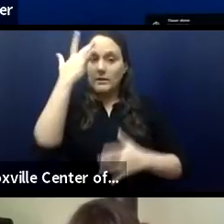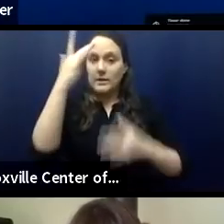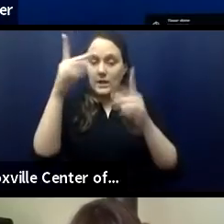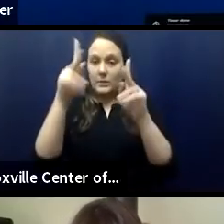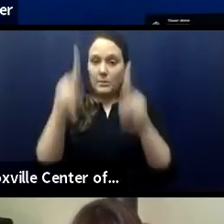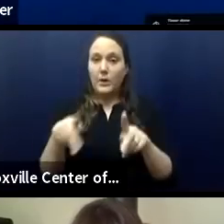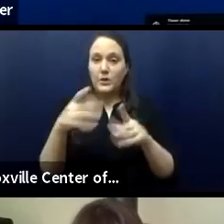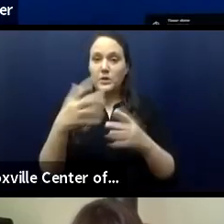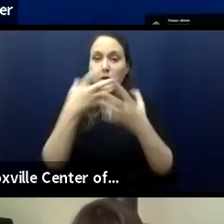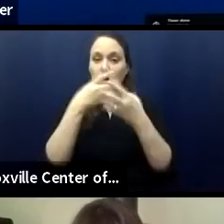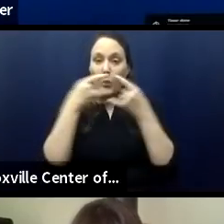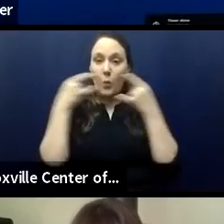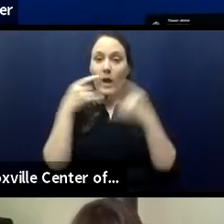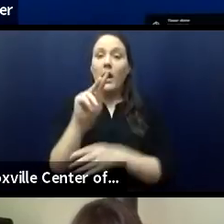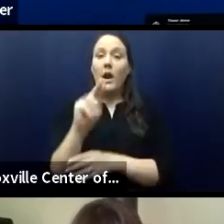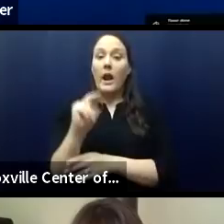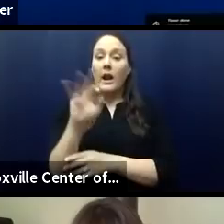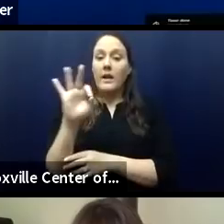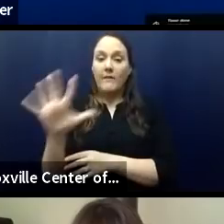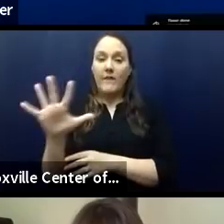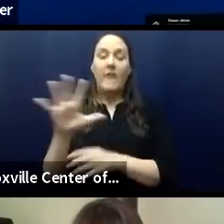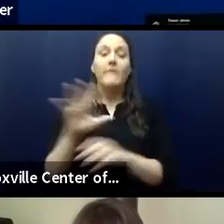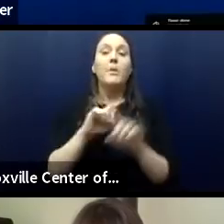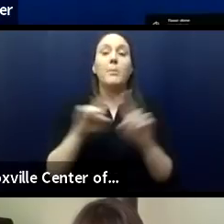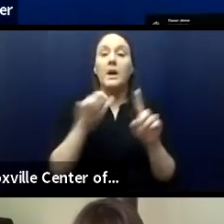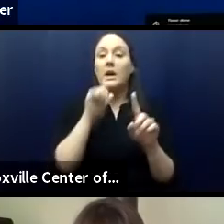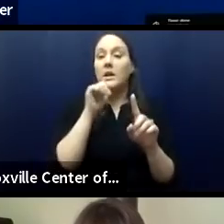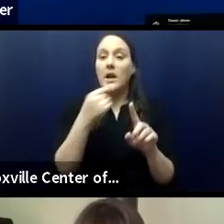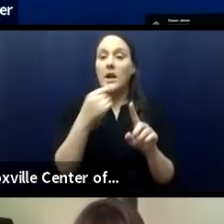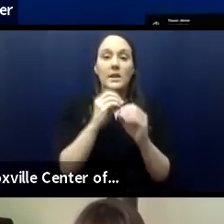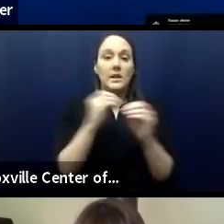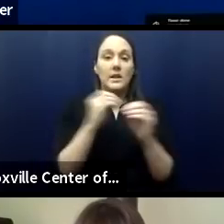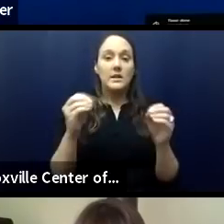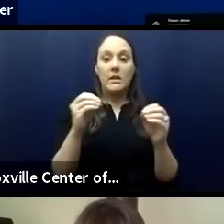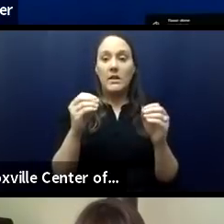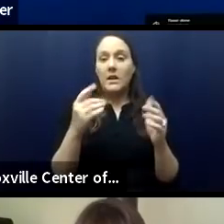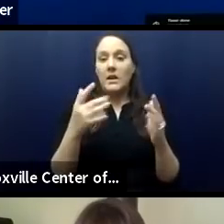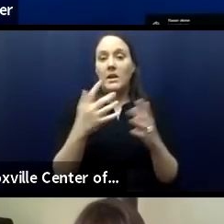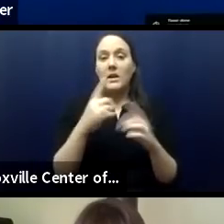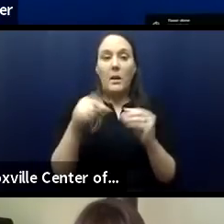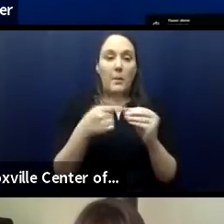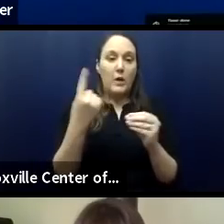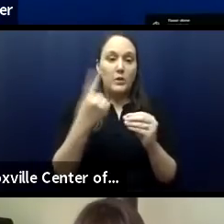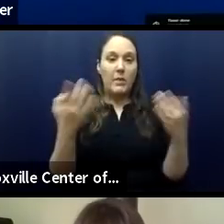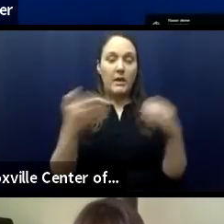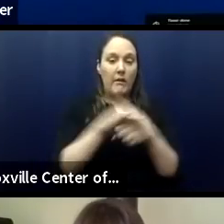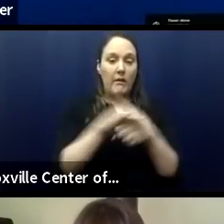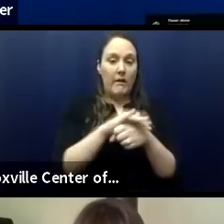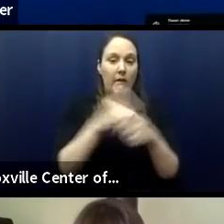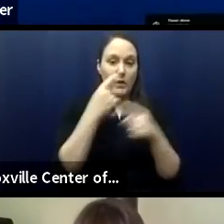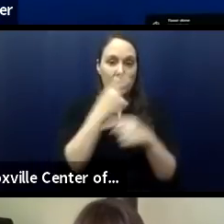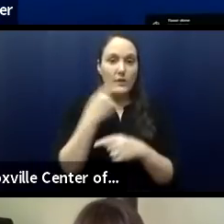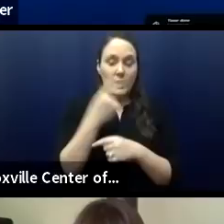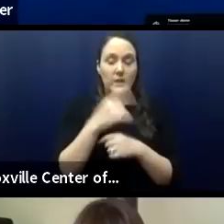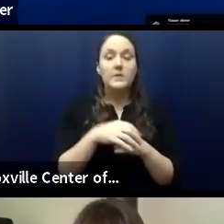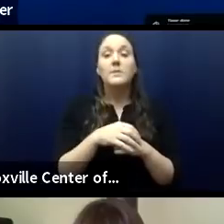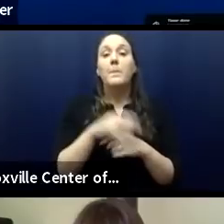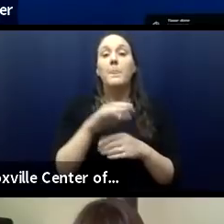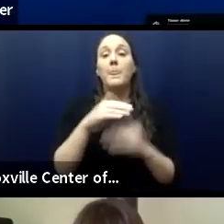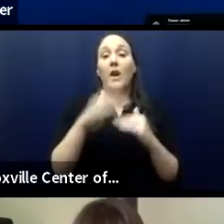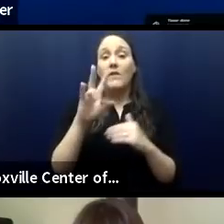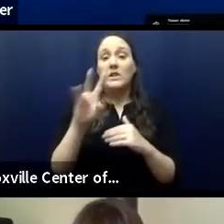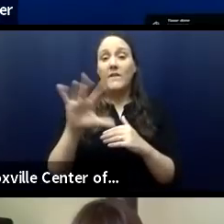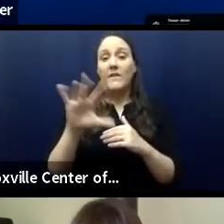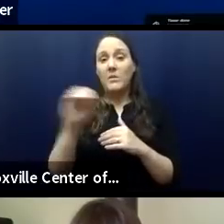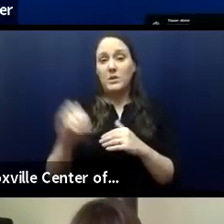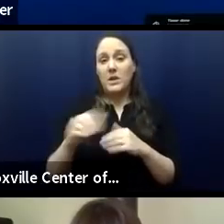N95. Masking in nowhere outlines anything other than something covering your face. Well over 75% of my adult population I've seen in